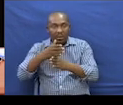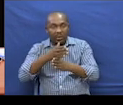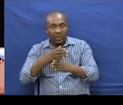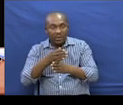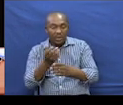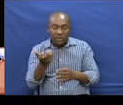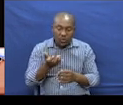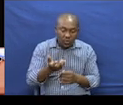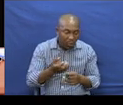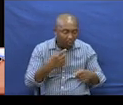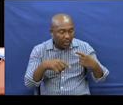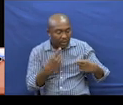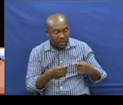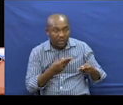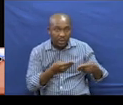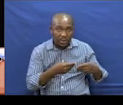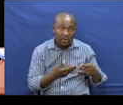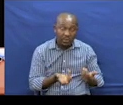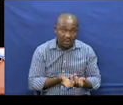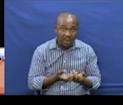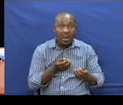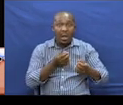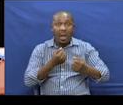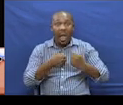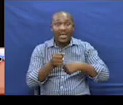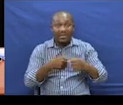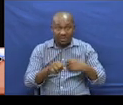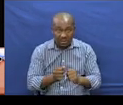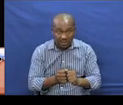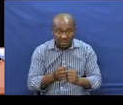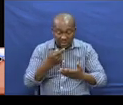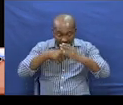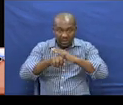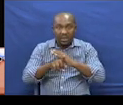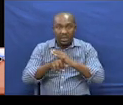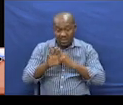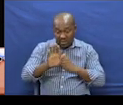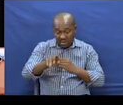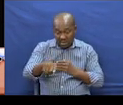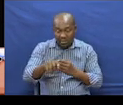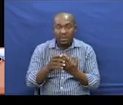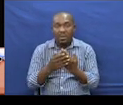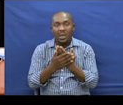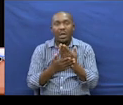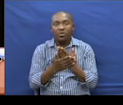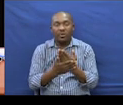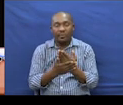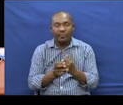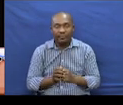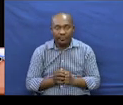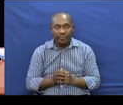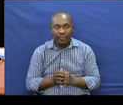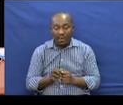economic activities that are to be conducted within that particular country. This system is